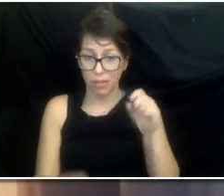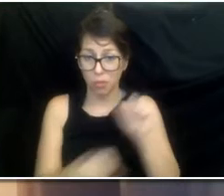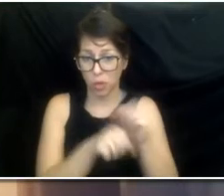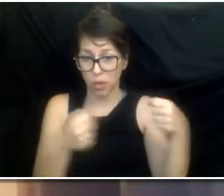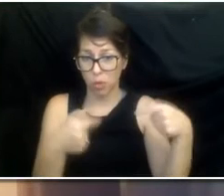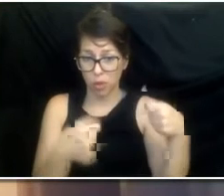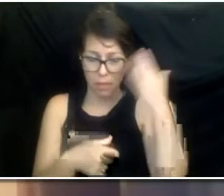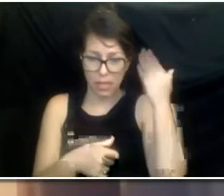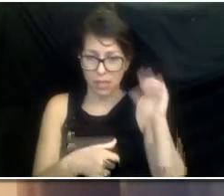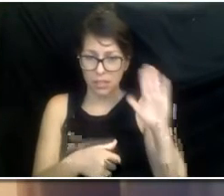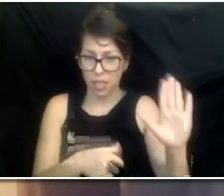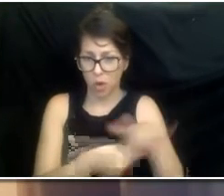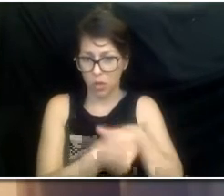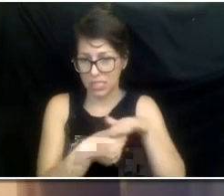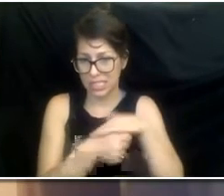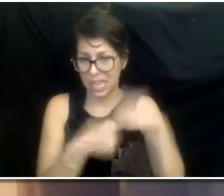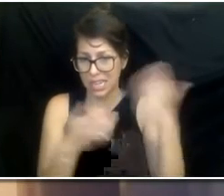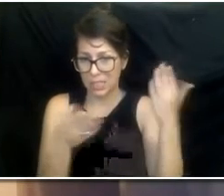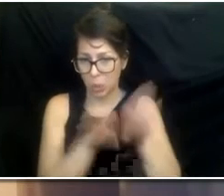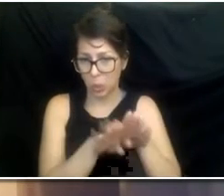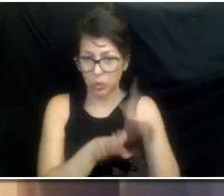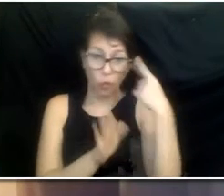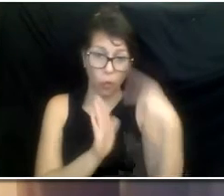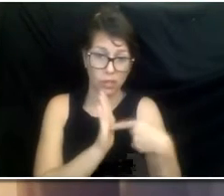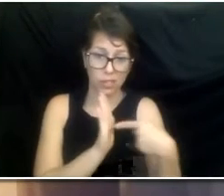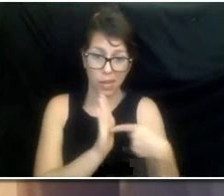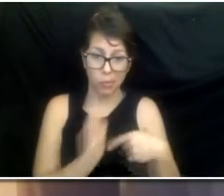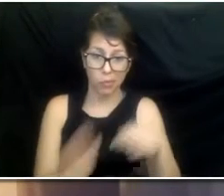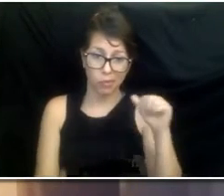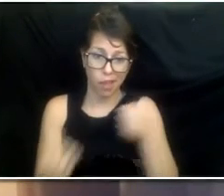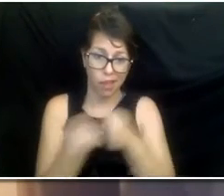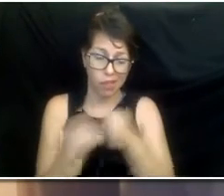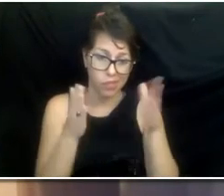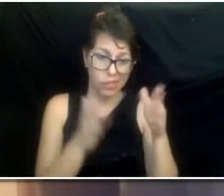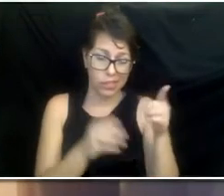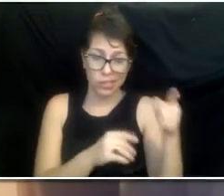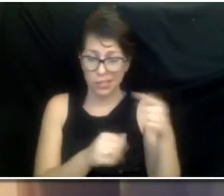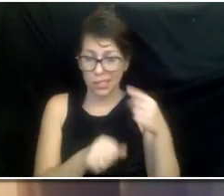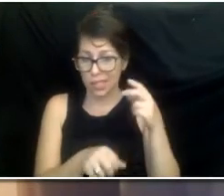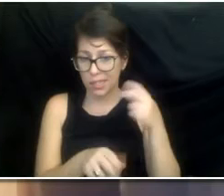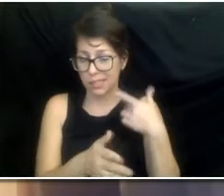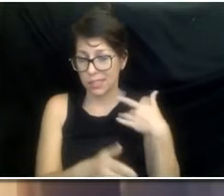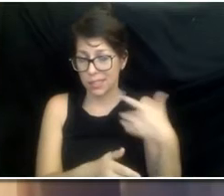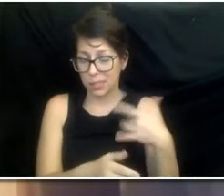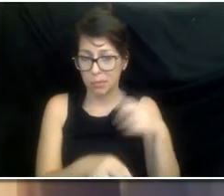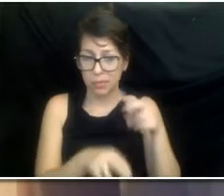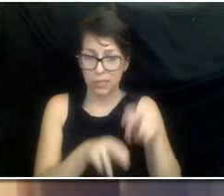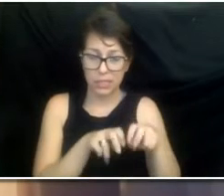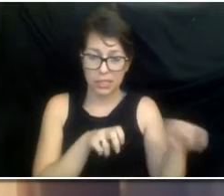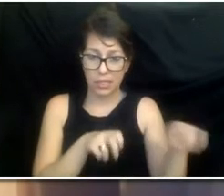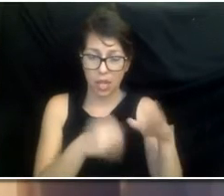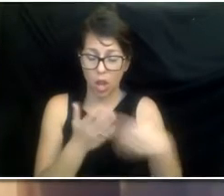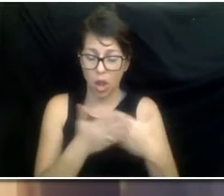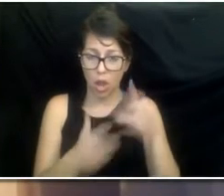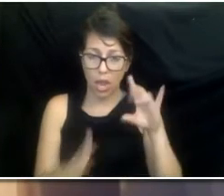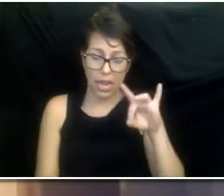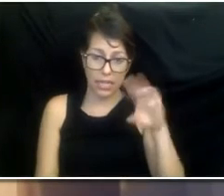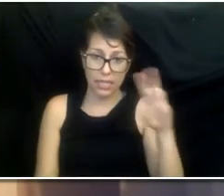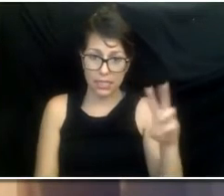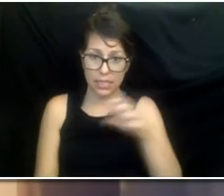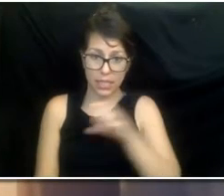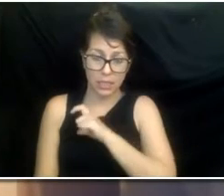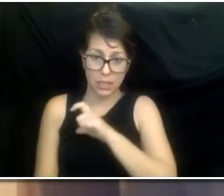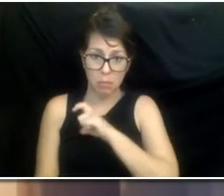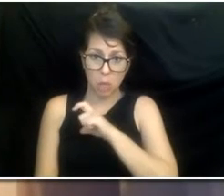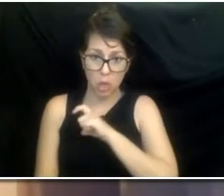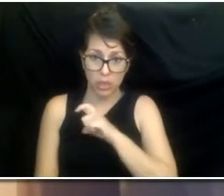domestic violence assault and other crimes similarly our staff who normally sit in the five Family Justice centers are continuing to offer